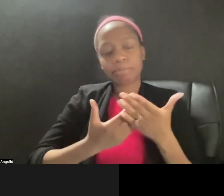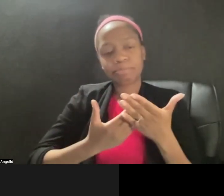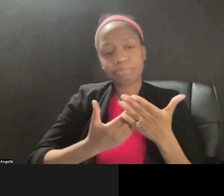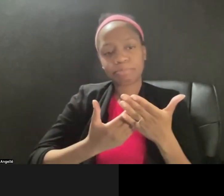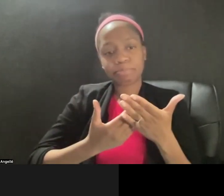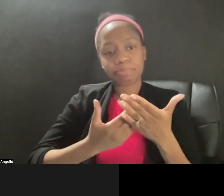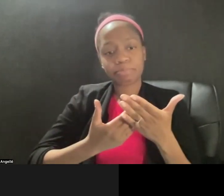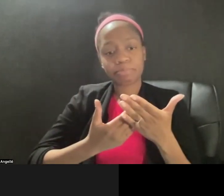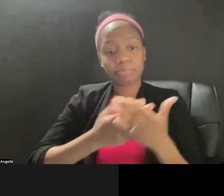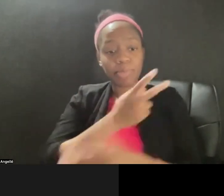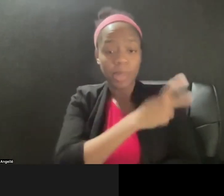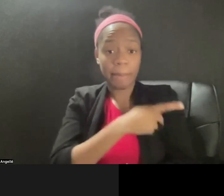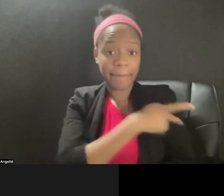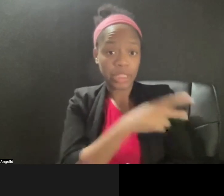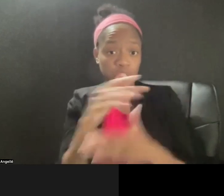patient-led